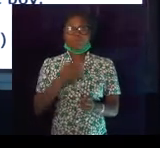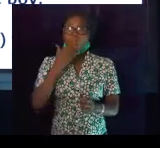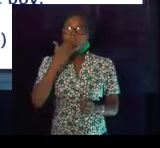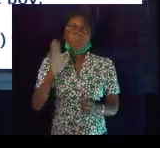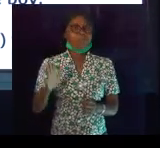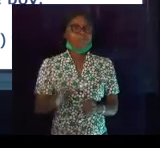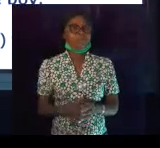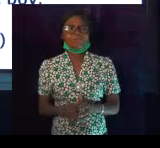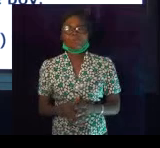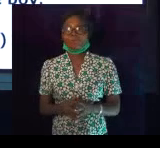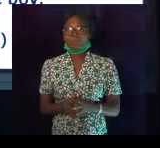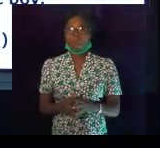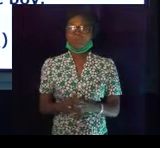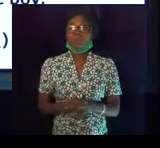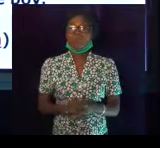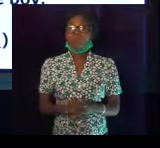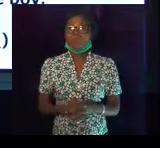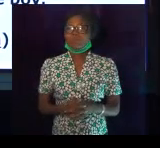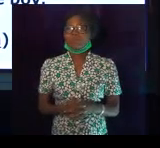Wow.